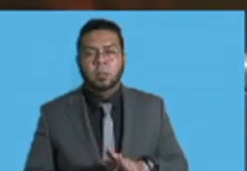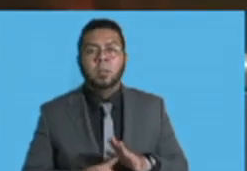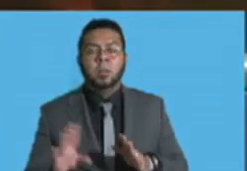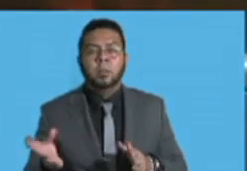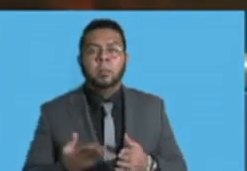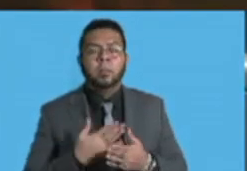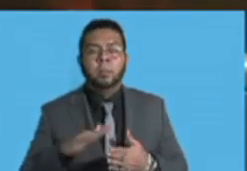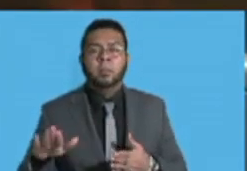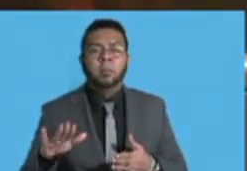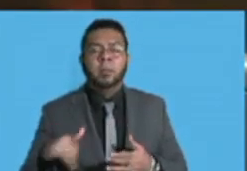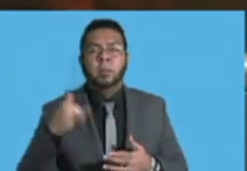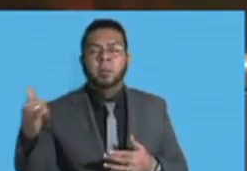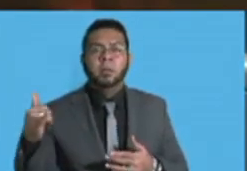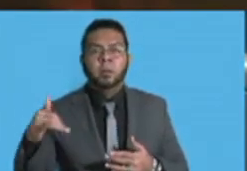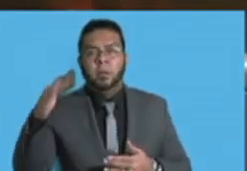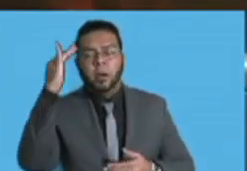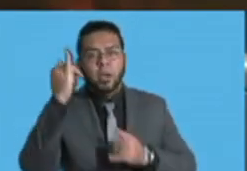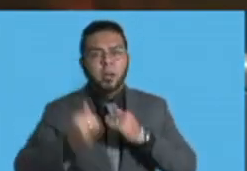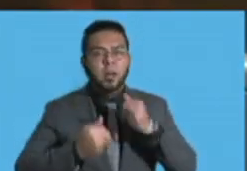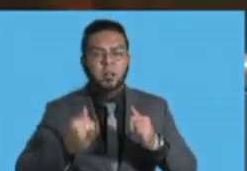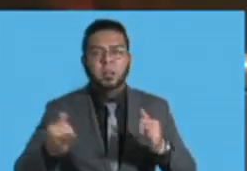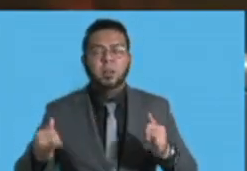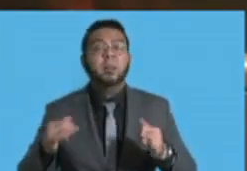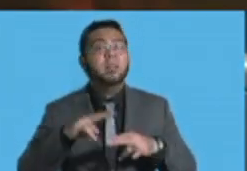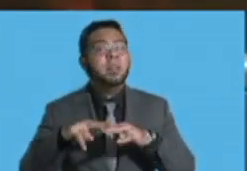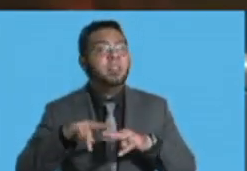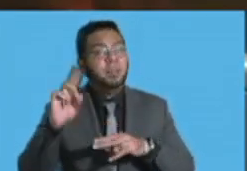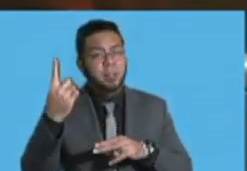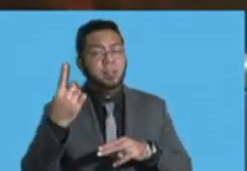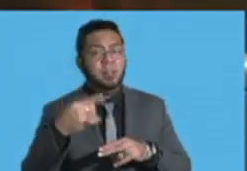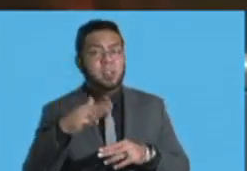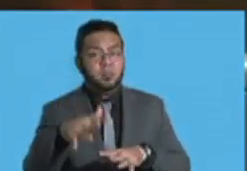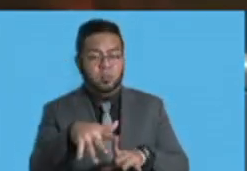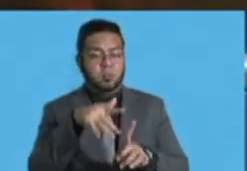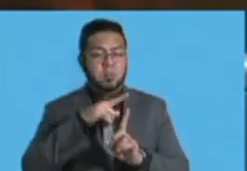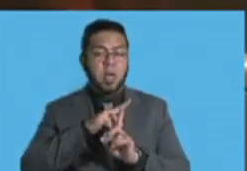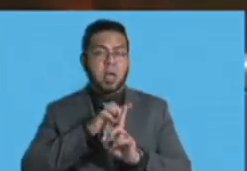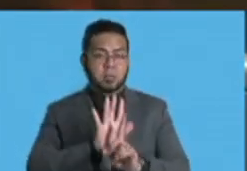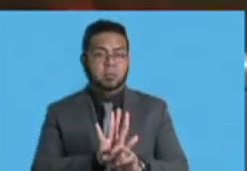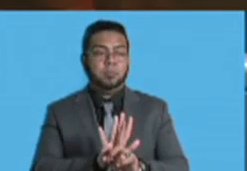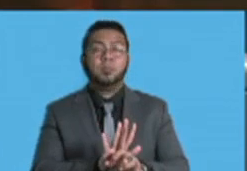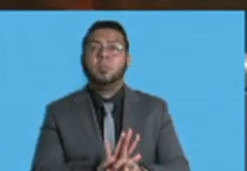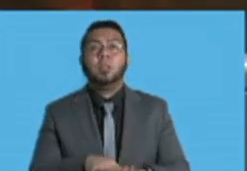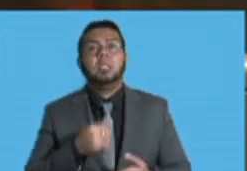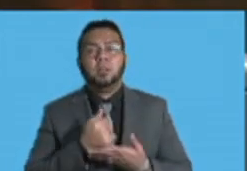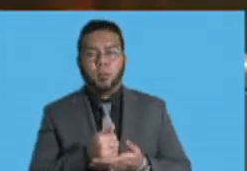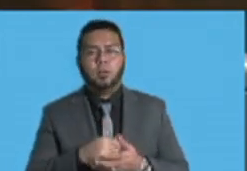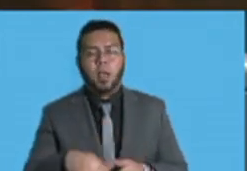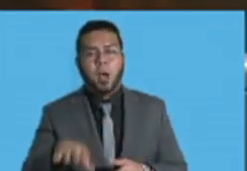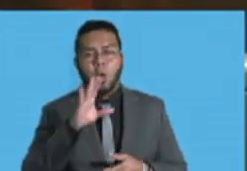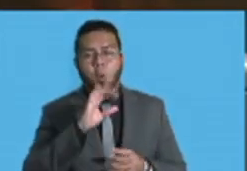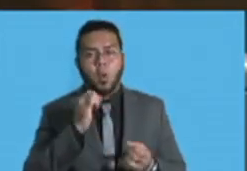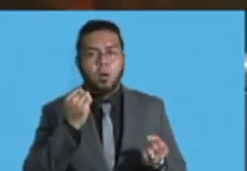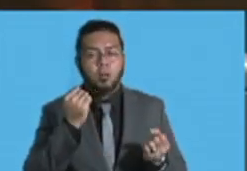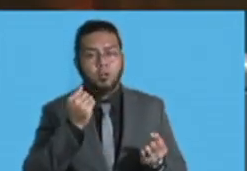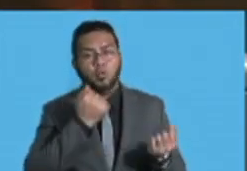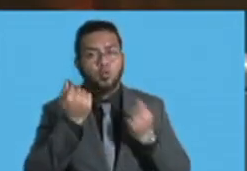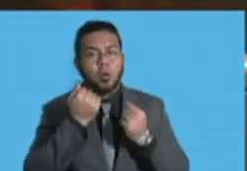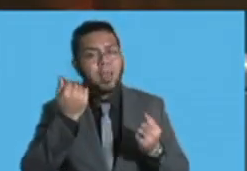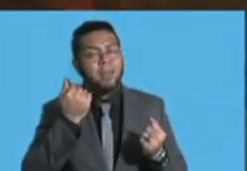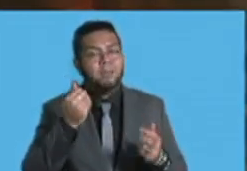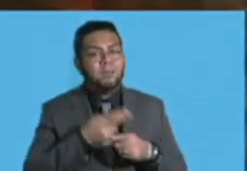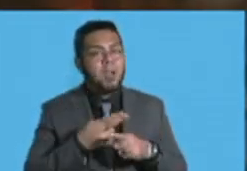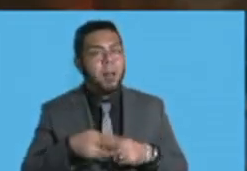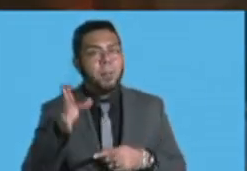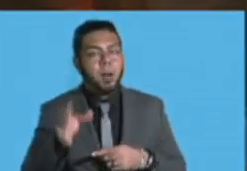industry. Fiji First is right behind our cane farmers and the whole sugar industry. We want